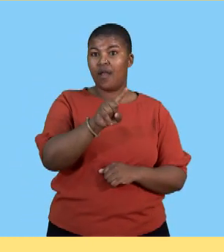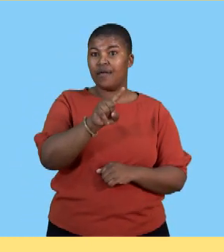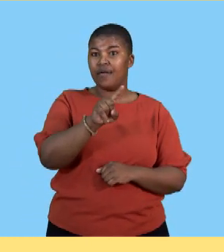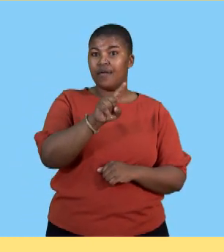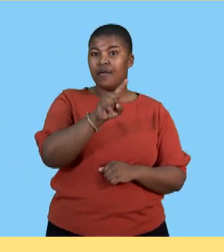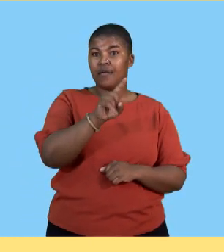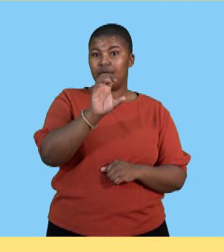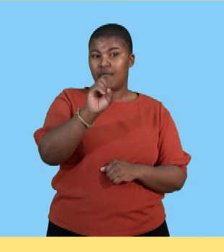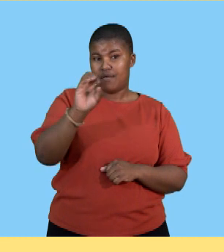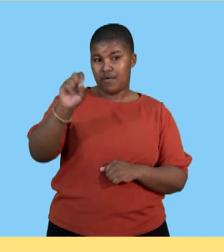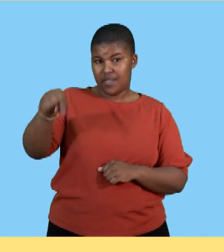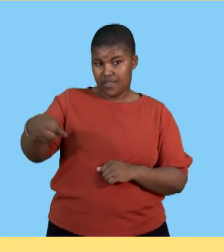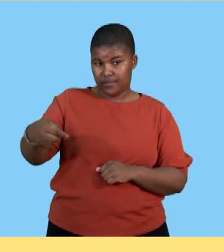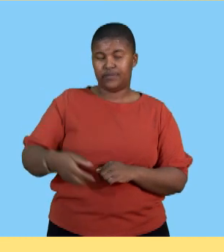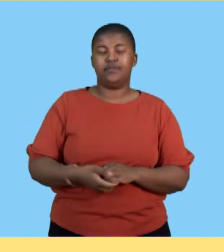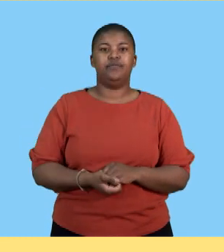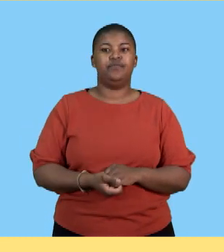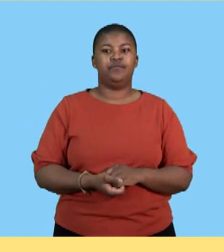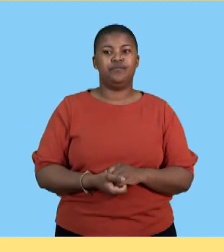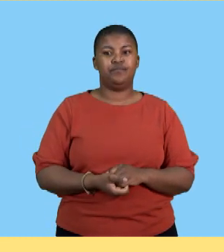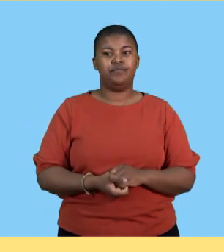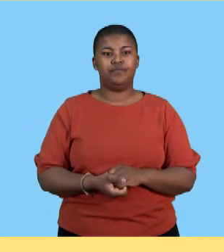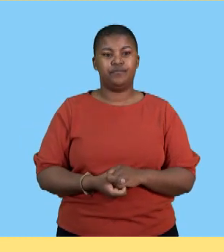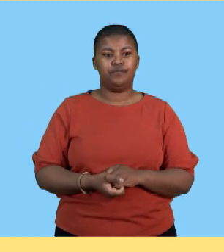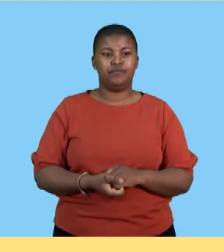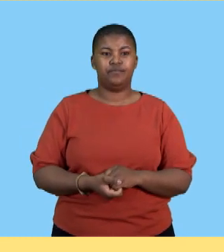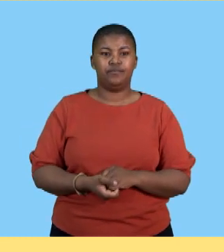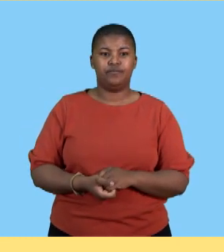100,000. So our equipment is 100,000.